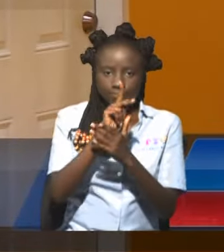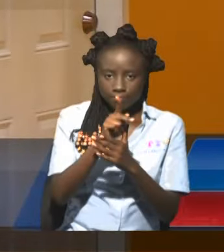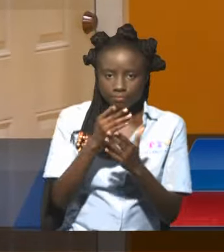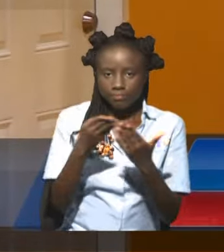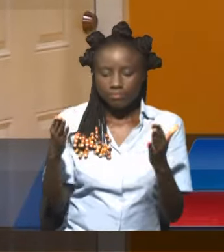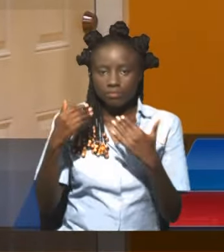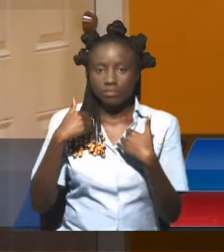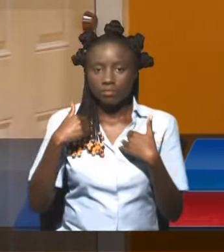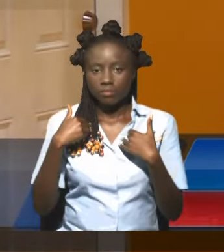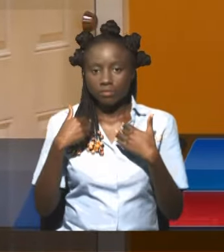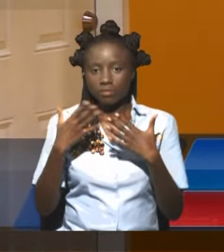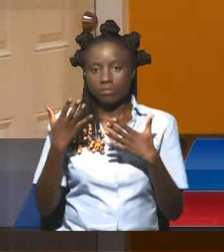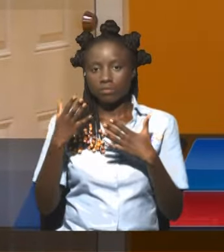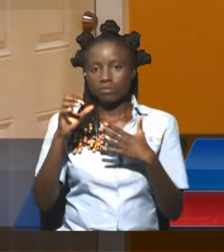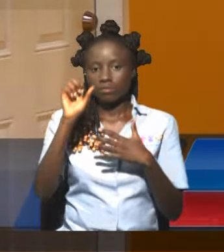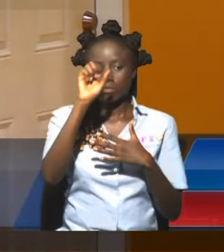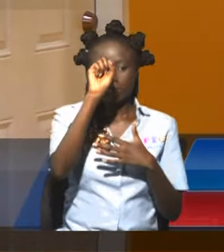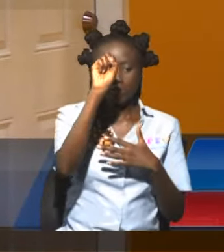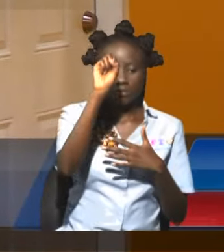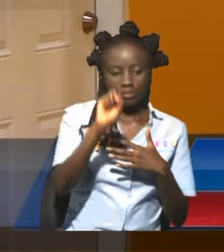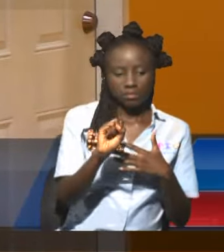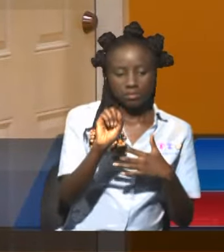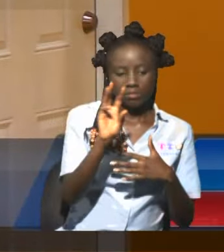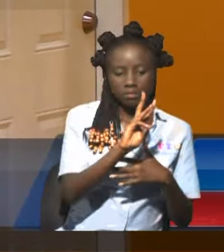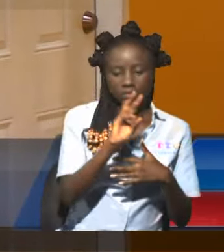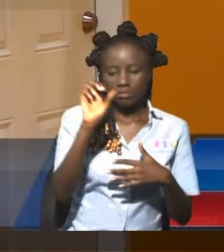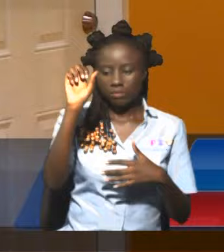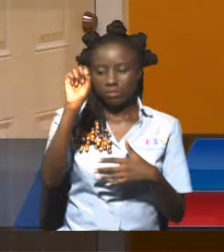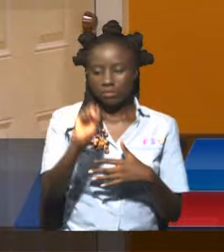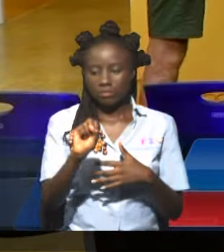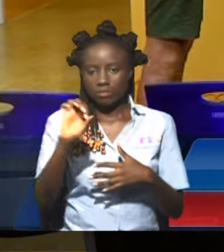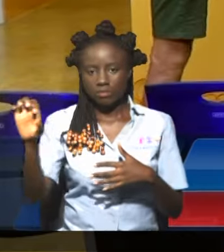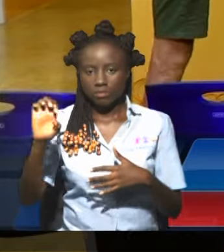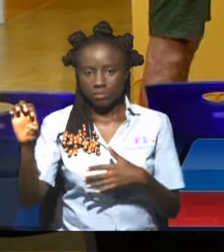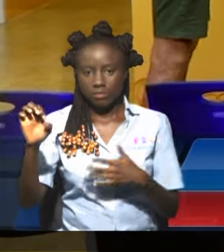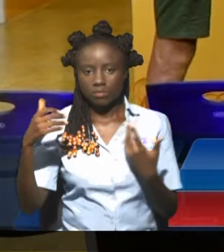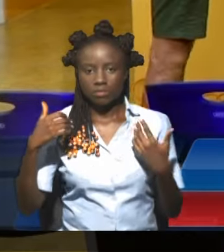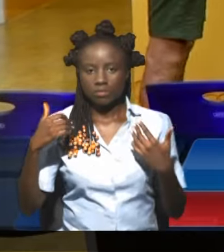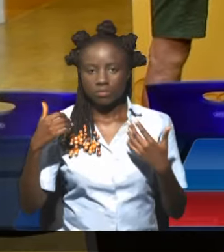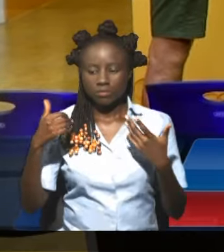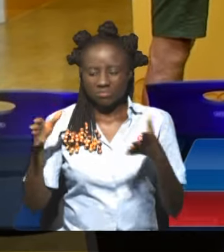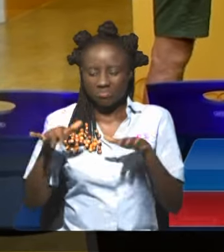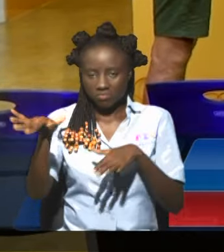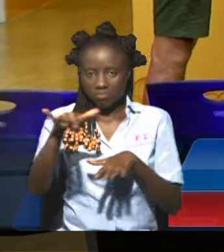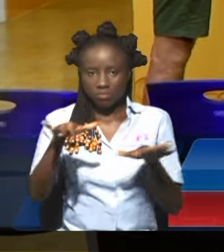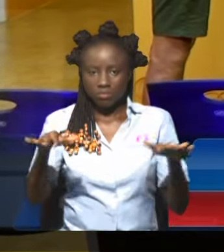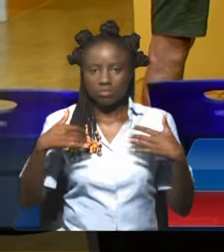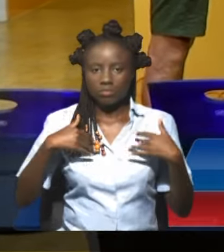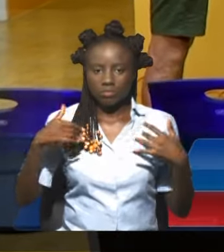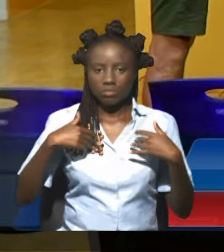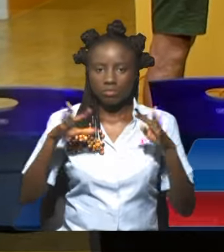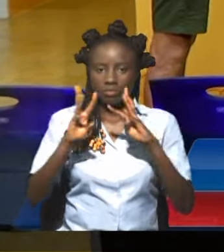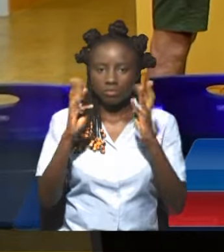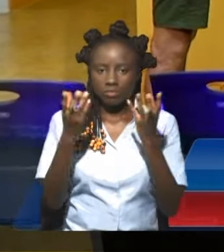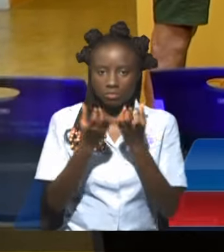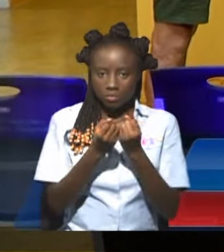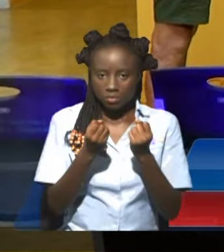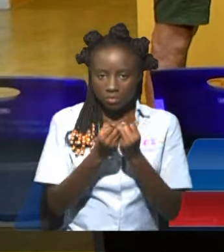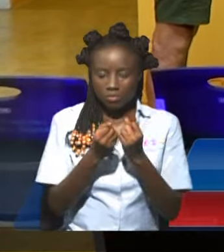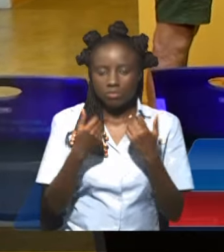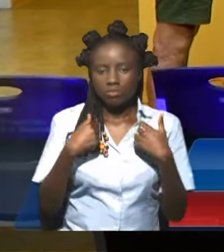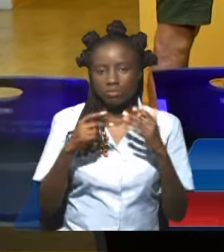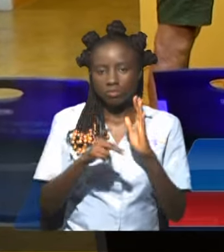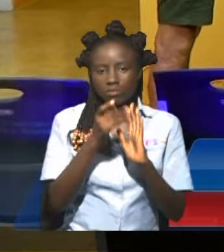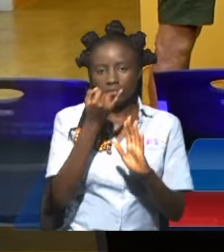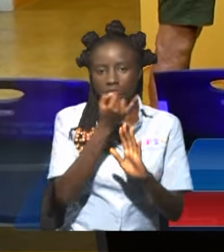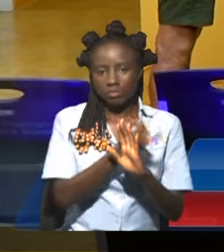from Southwest and East Tobago. We were running these workshops to engage tow operators in a project that